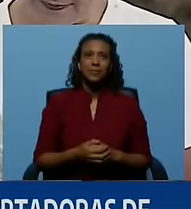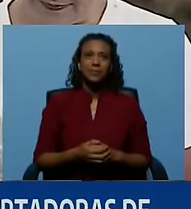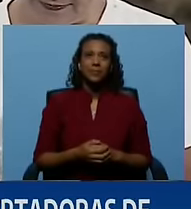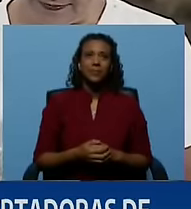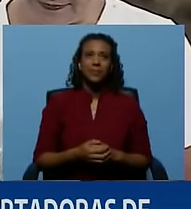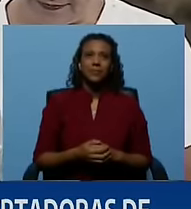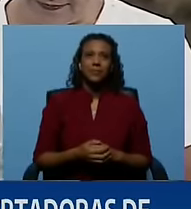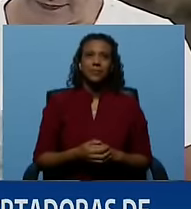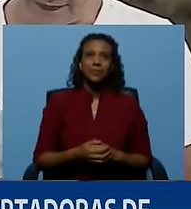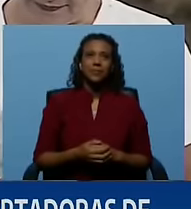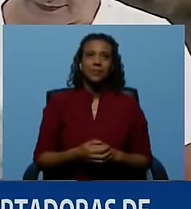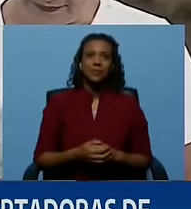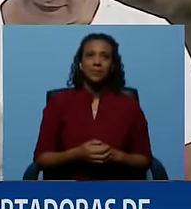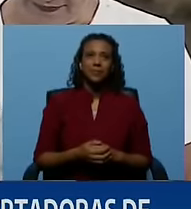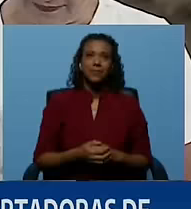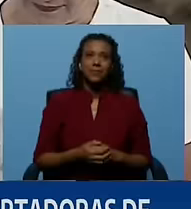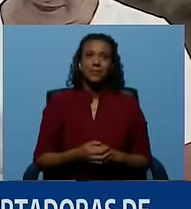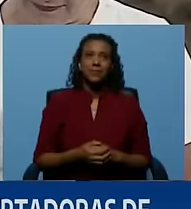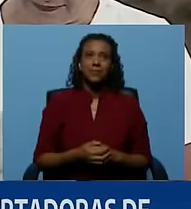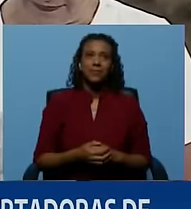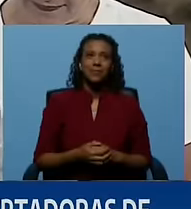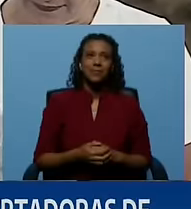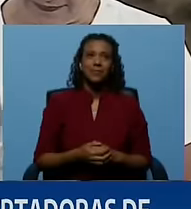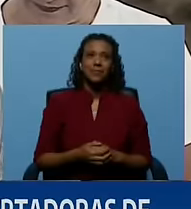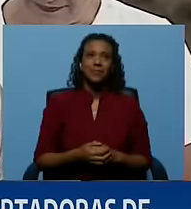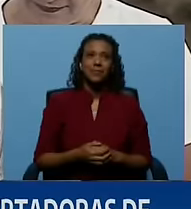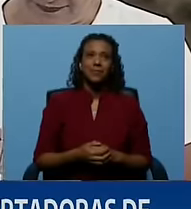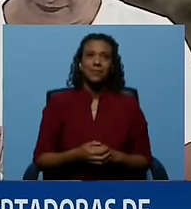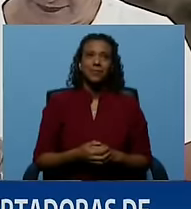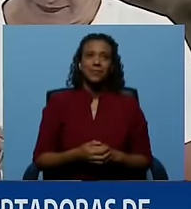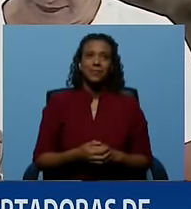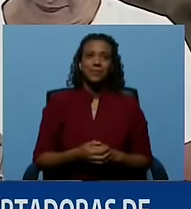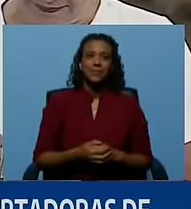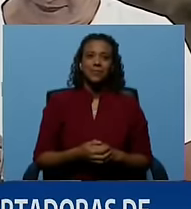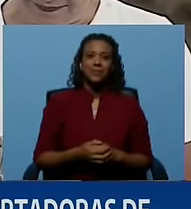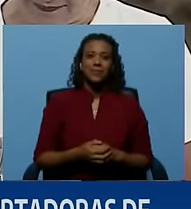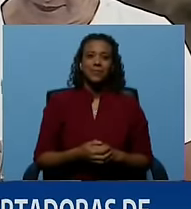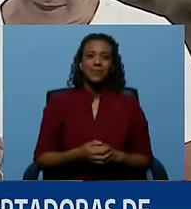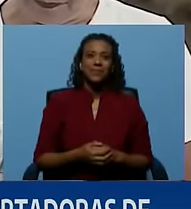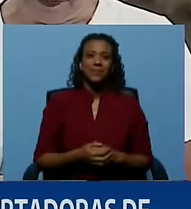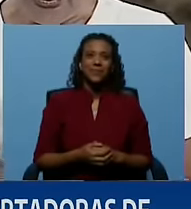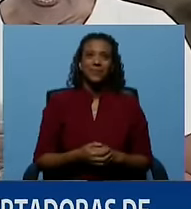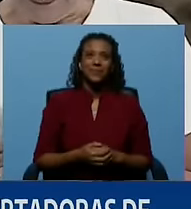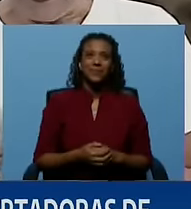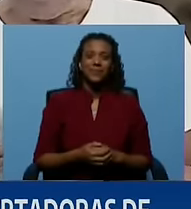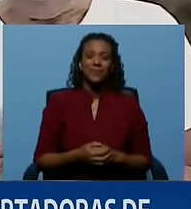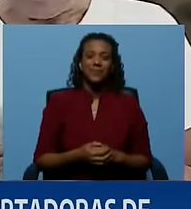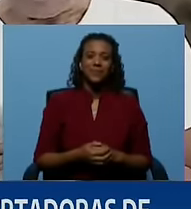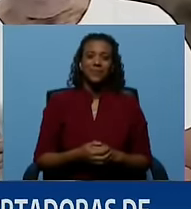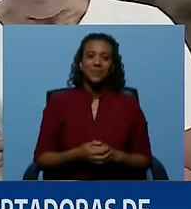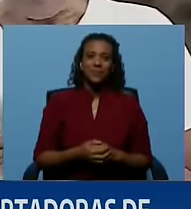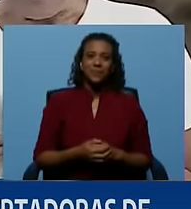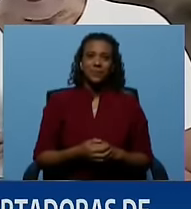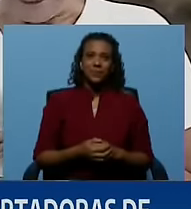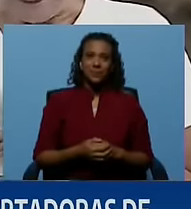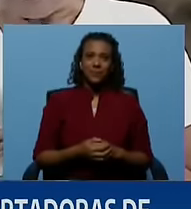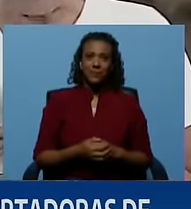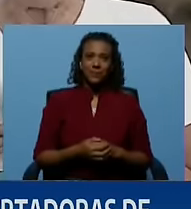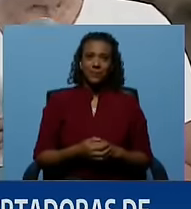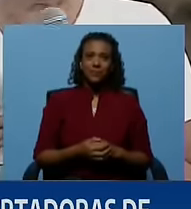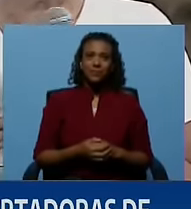Venezuelan people are full of love. And we thank you very much from your sister country in Namibia. Muchas gracias a